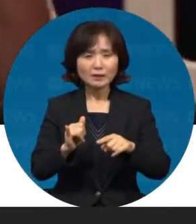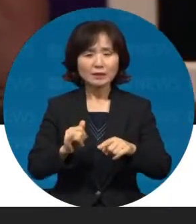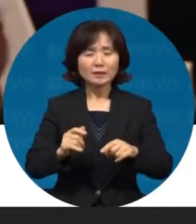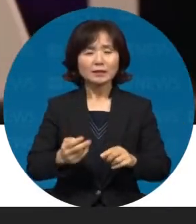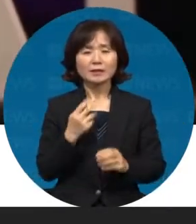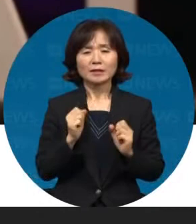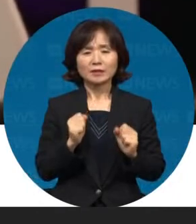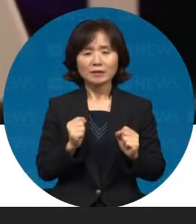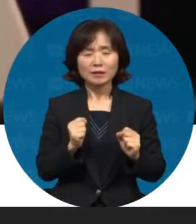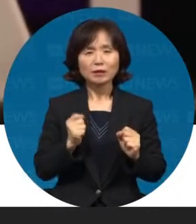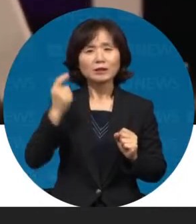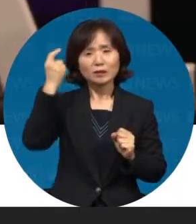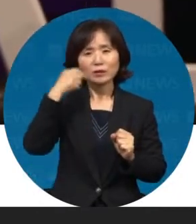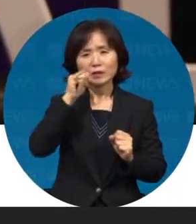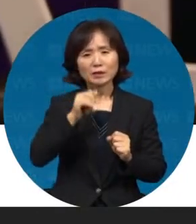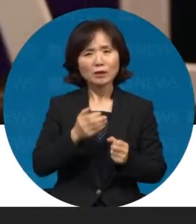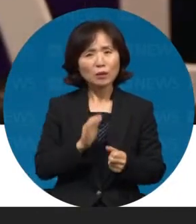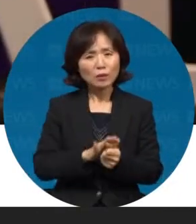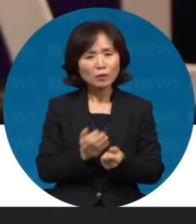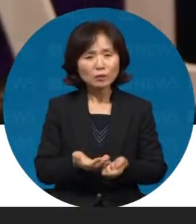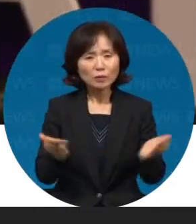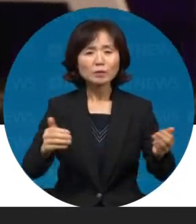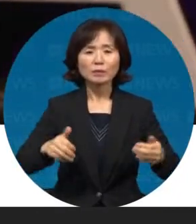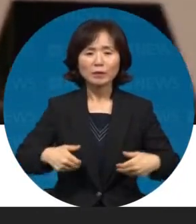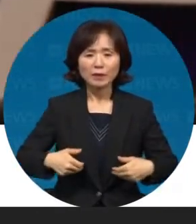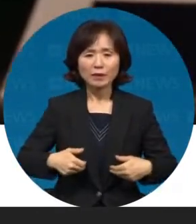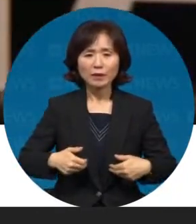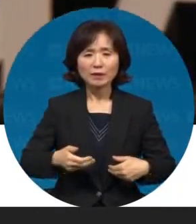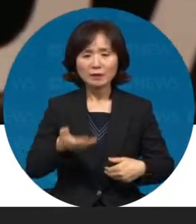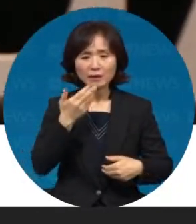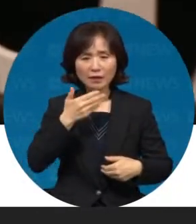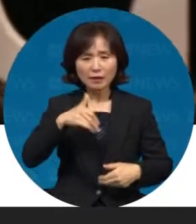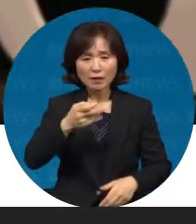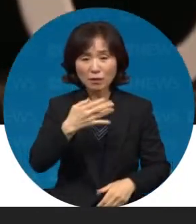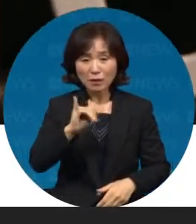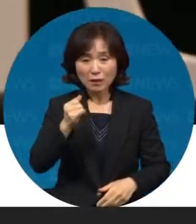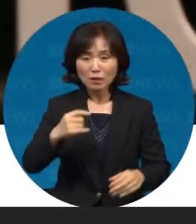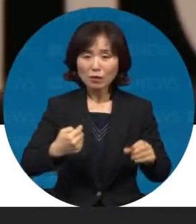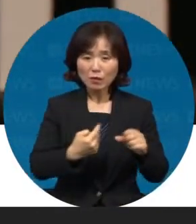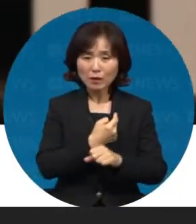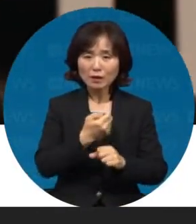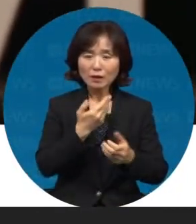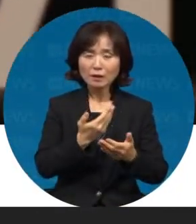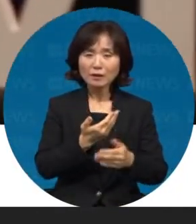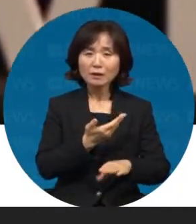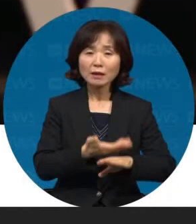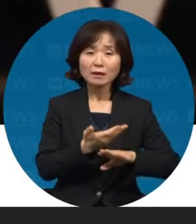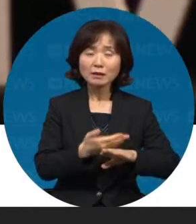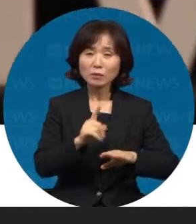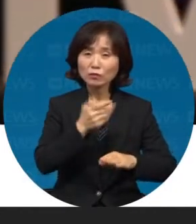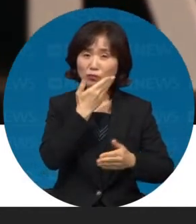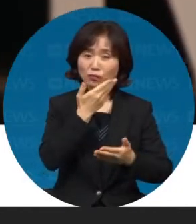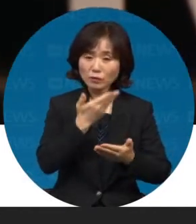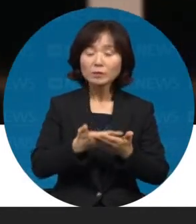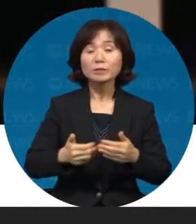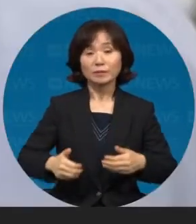that somebody cares. One meal at a time, it didn't only became something used to bring calories to their